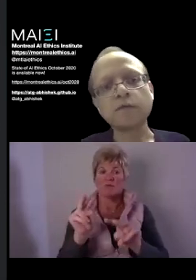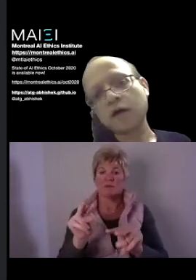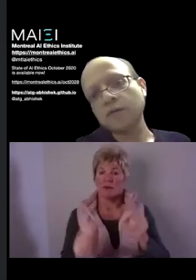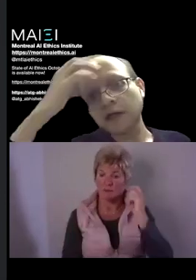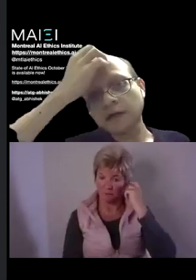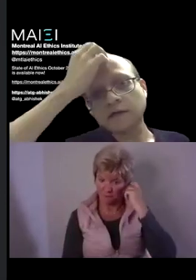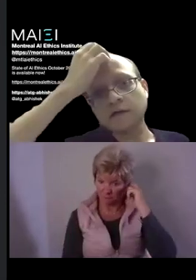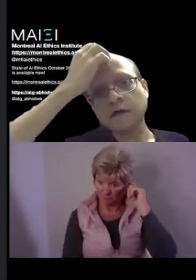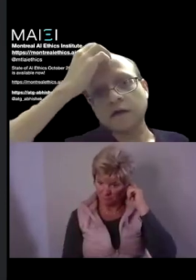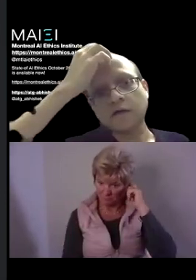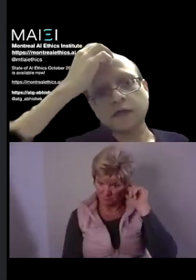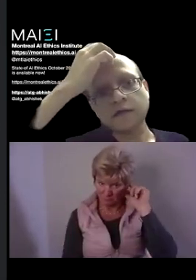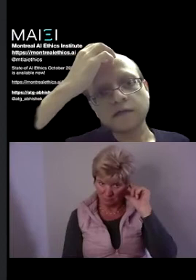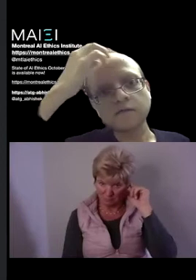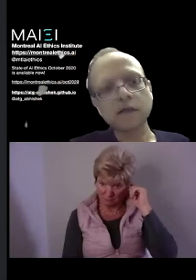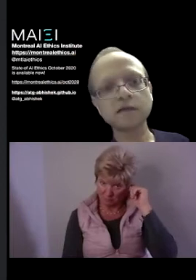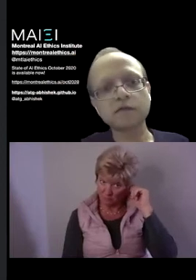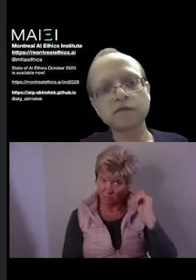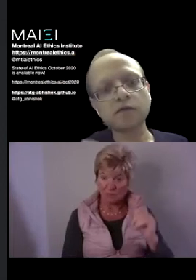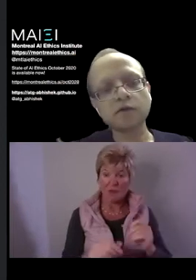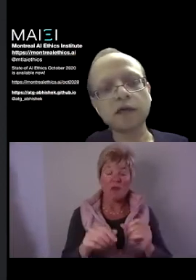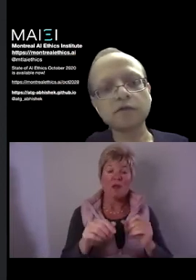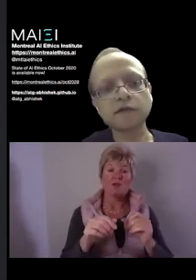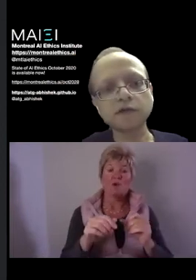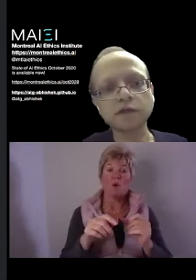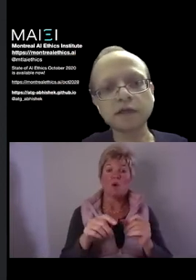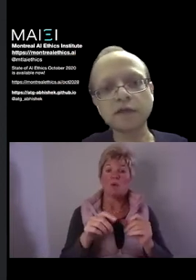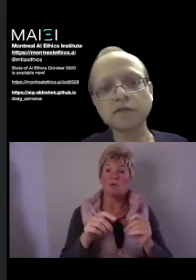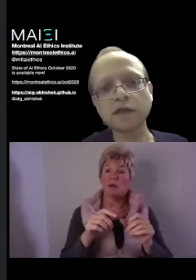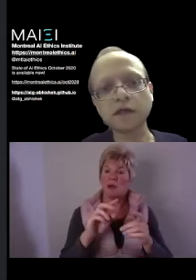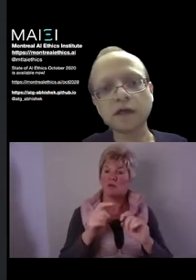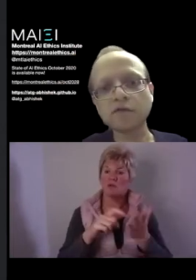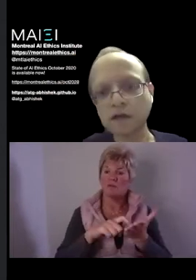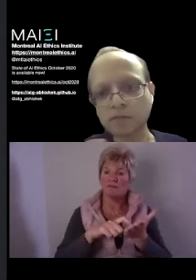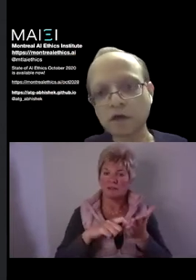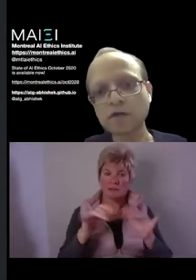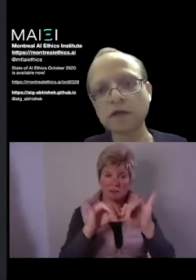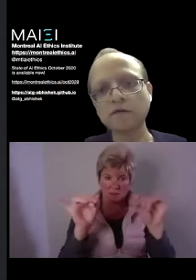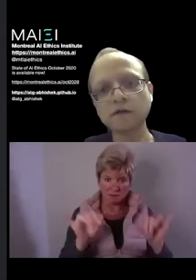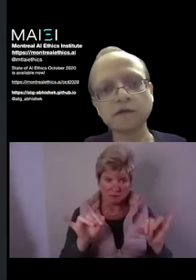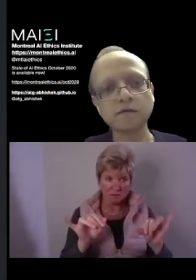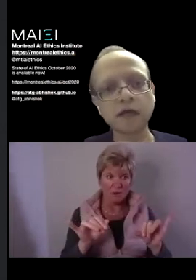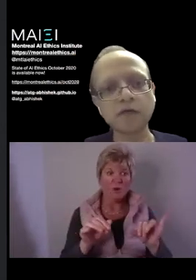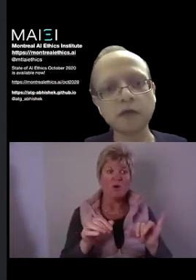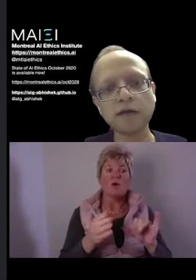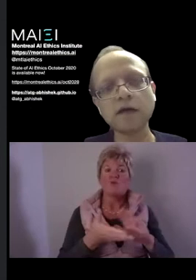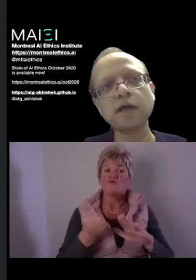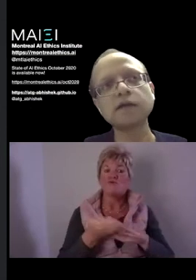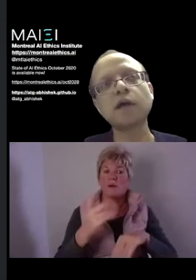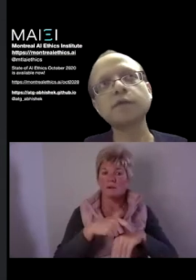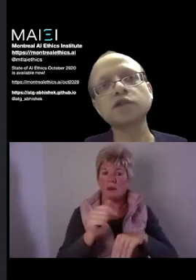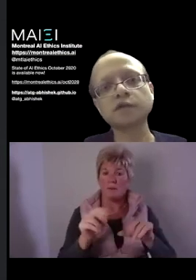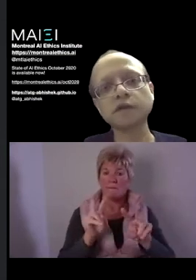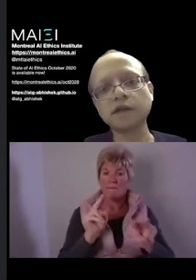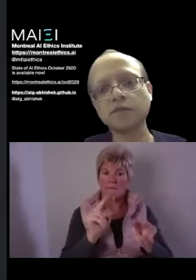And so maintenance of that system is when we're trying to essentially think of the runtime monitoring of the system, and when